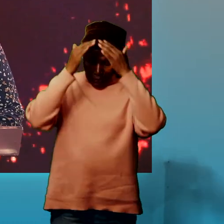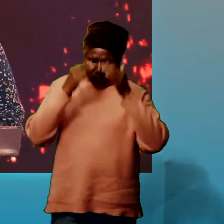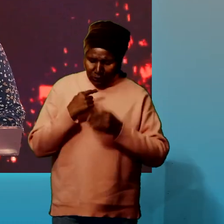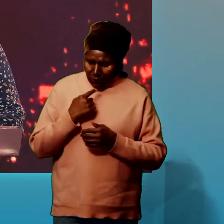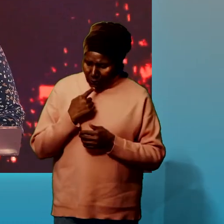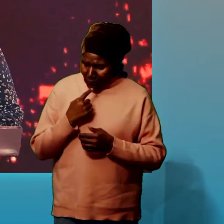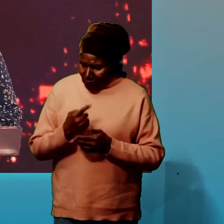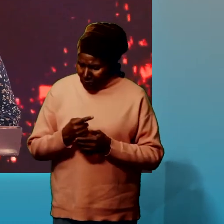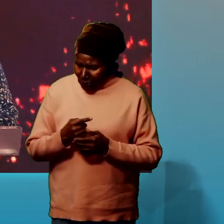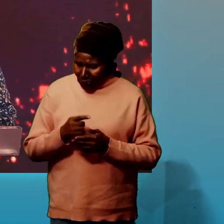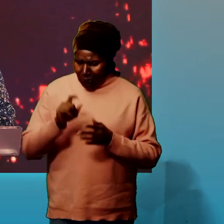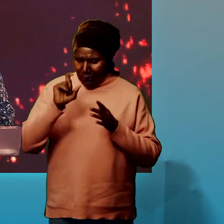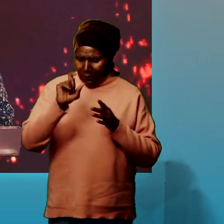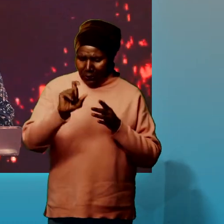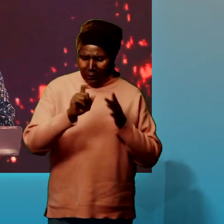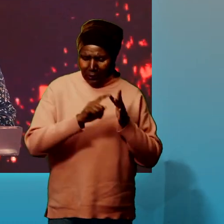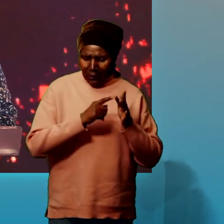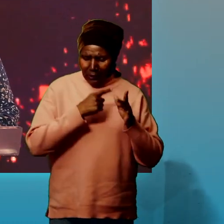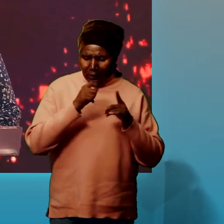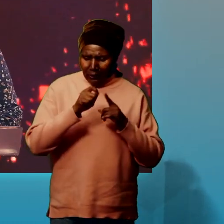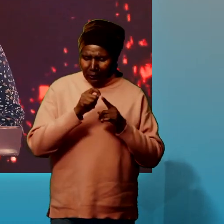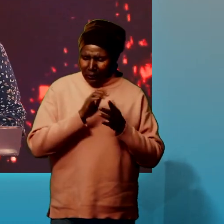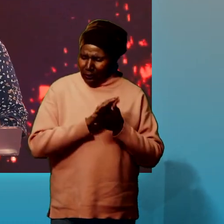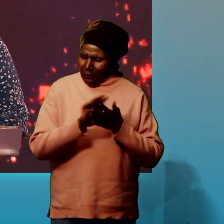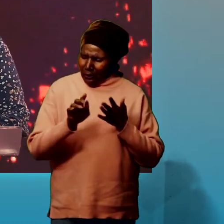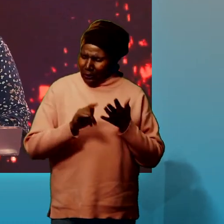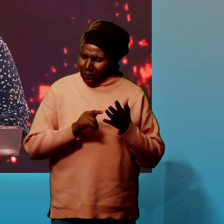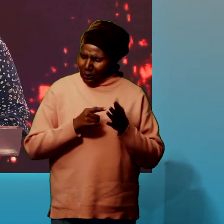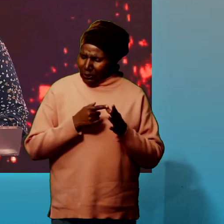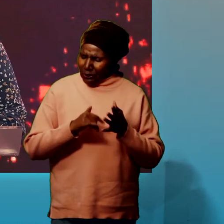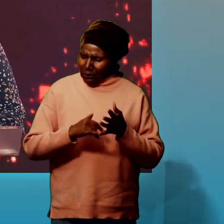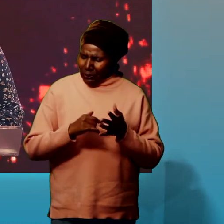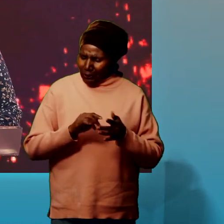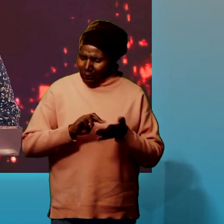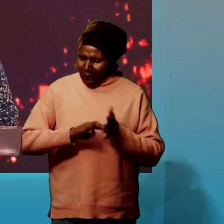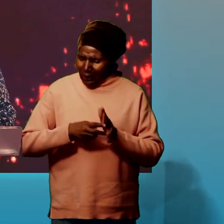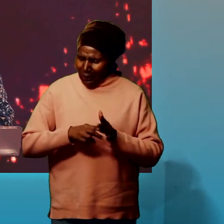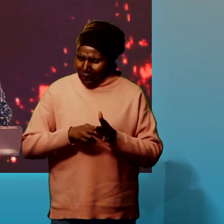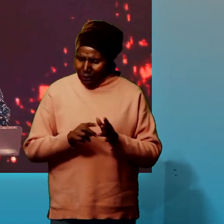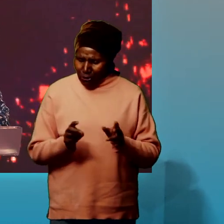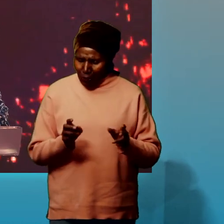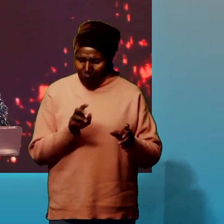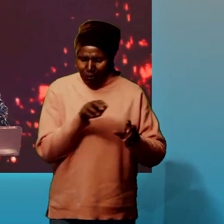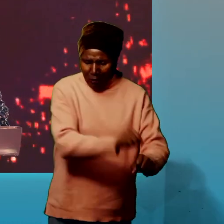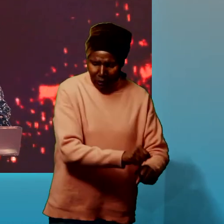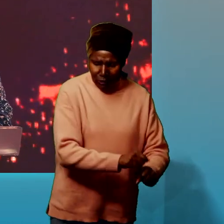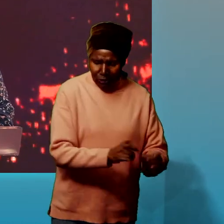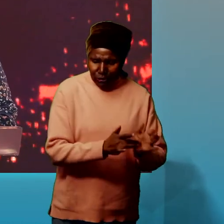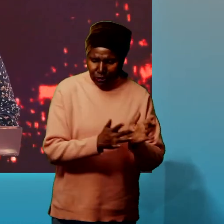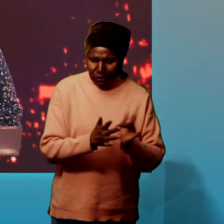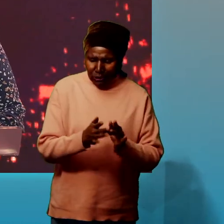priest, whose name was Caiaphas, and they schemed to arrest Jesus secretly and to kill him,